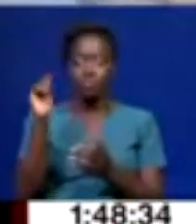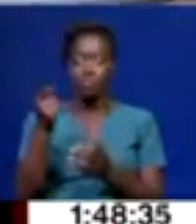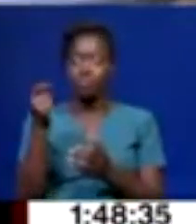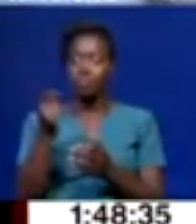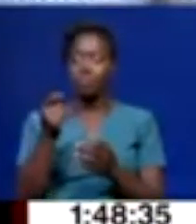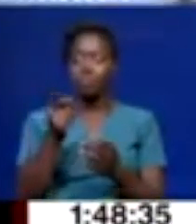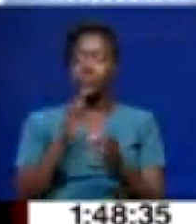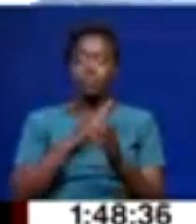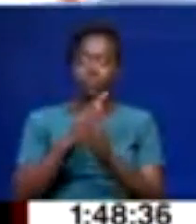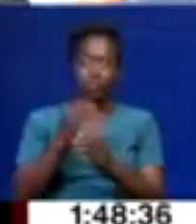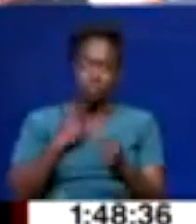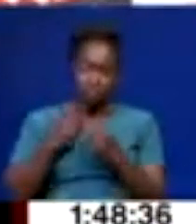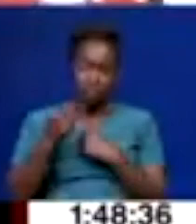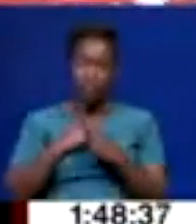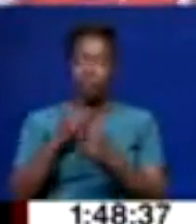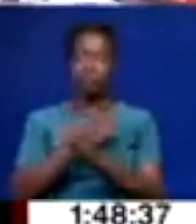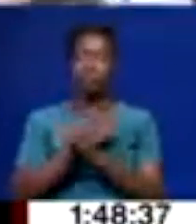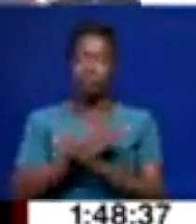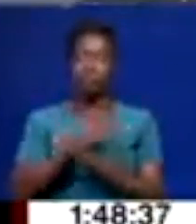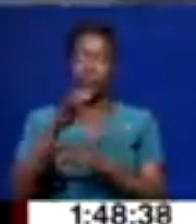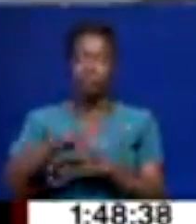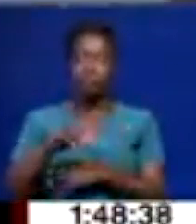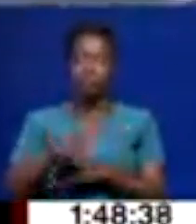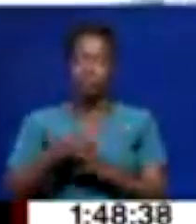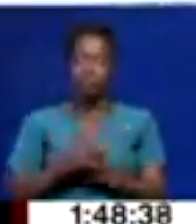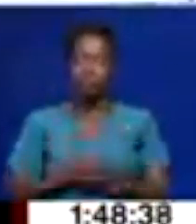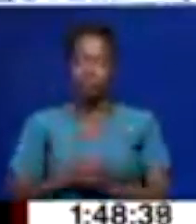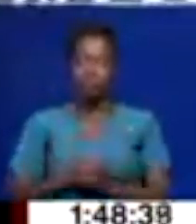Sudan, Somalia, and Congo. Specially selected by her.